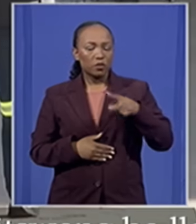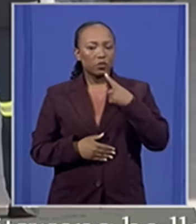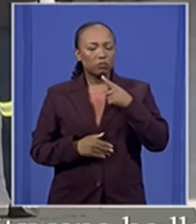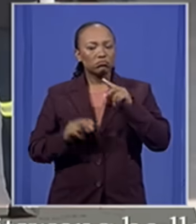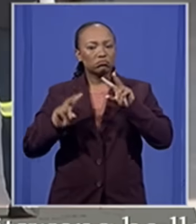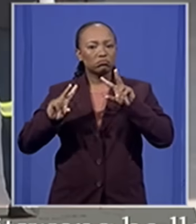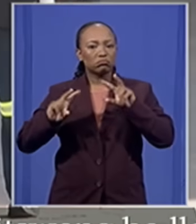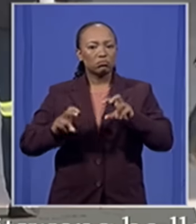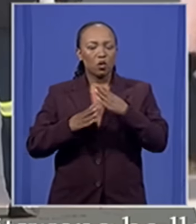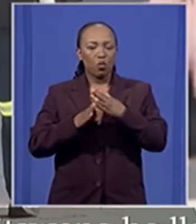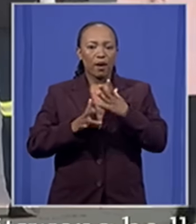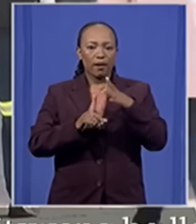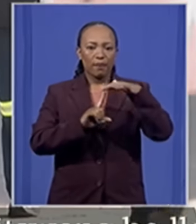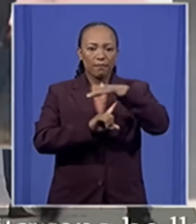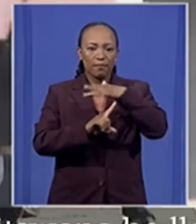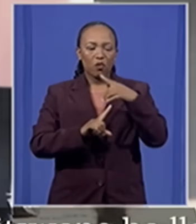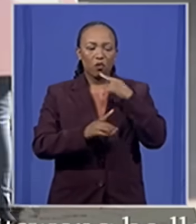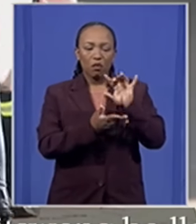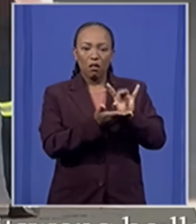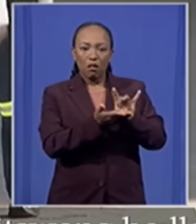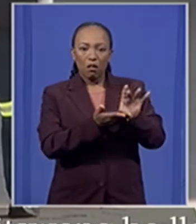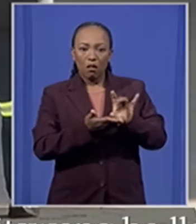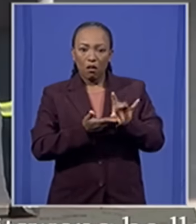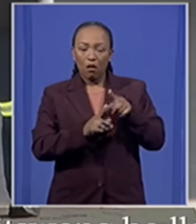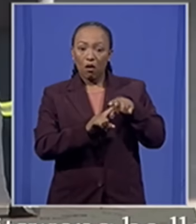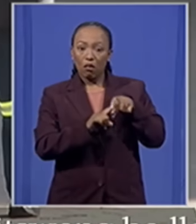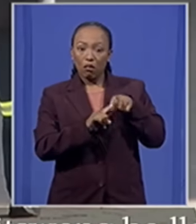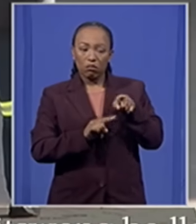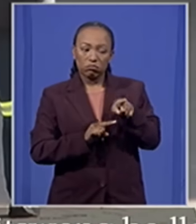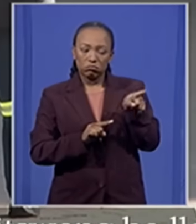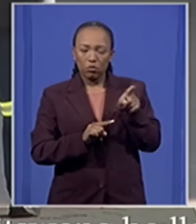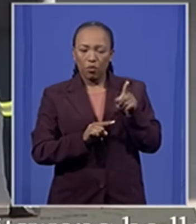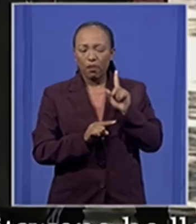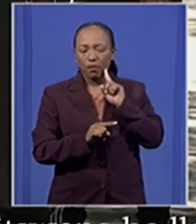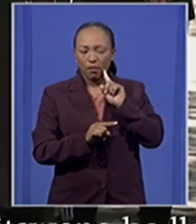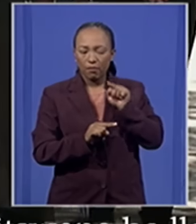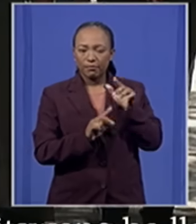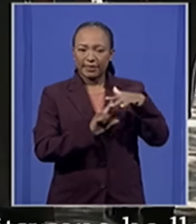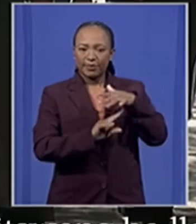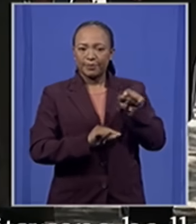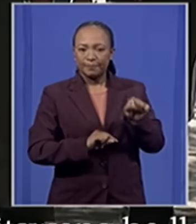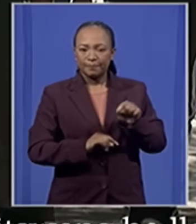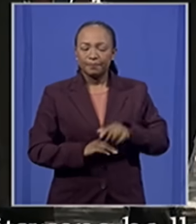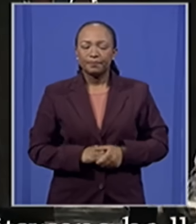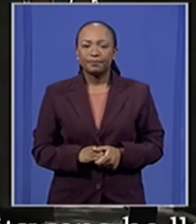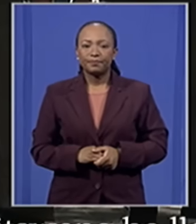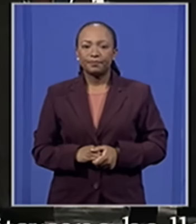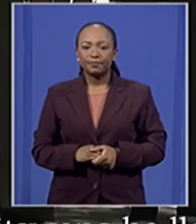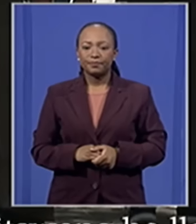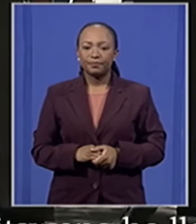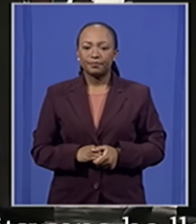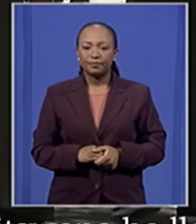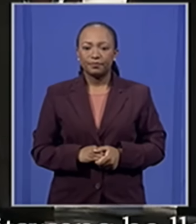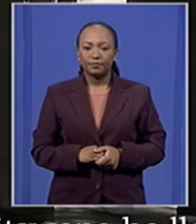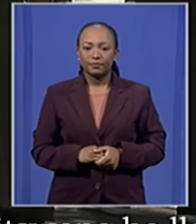a basebetsi ba behelletsweng ka thoko nakwana mosebetsing. Makgala Masiteng, Lefapheng la Ditaba